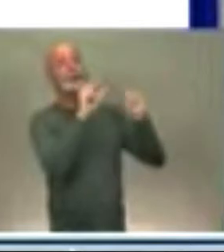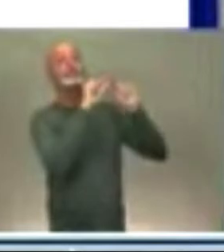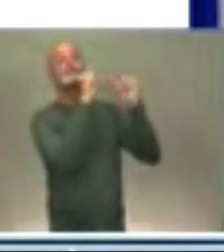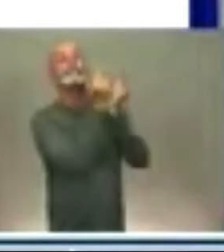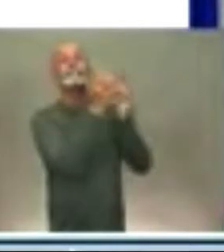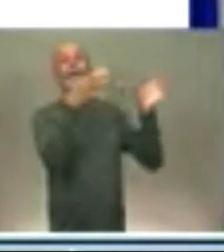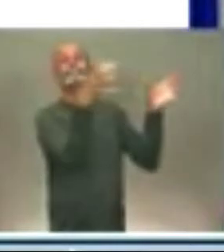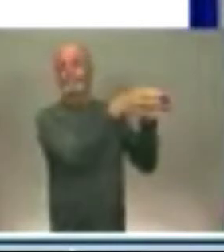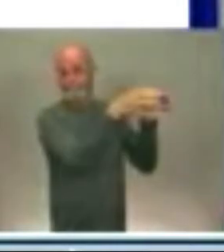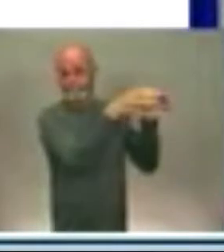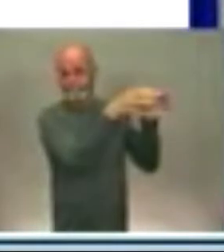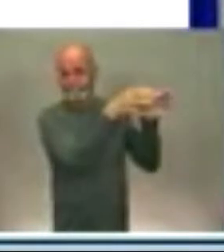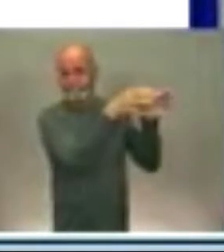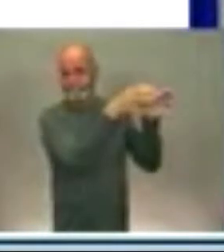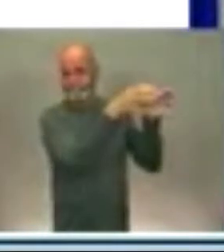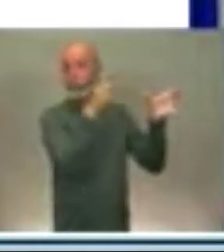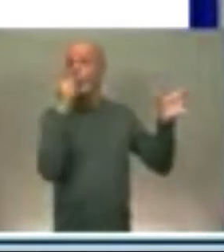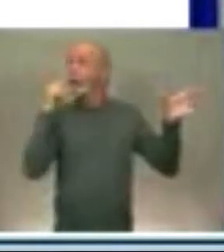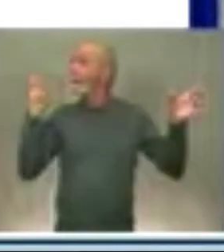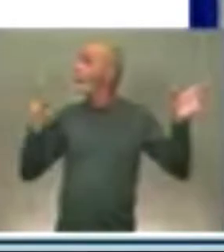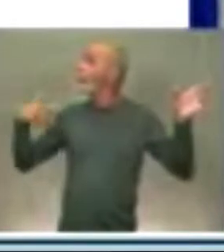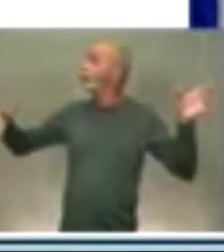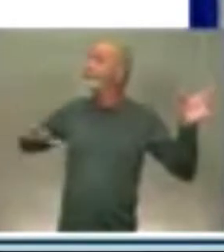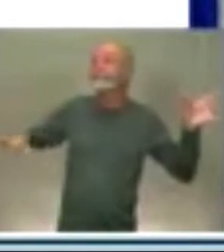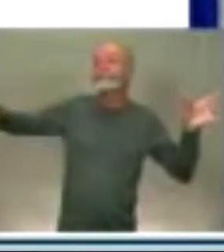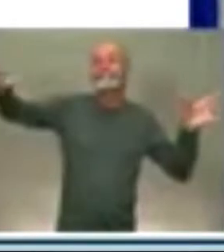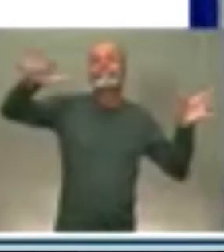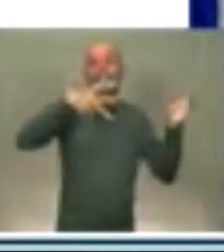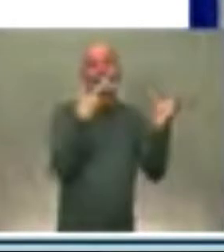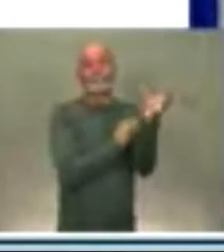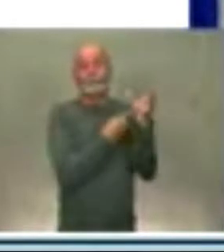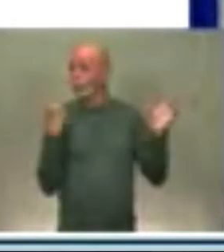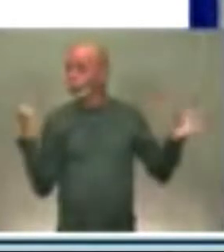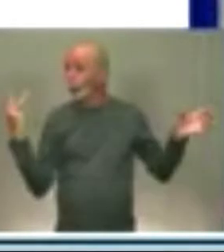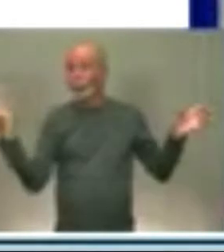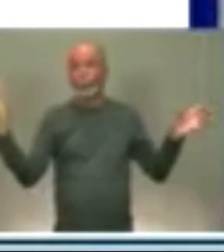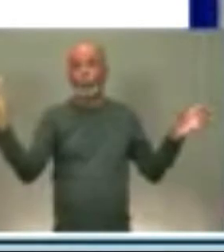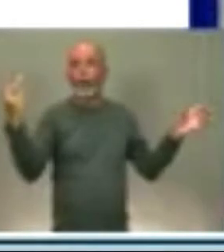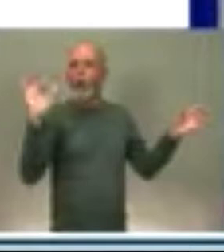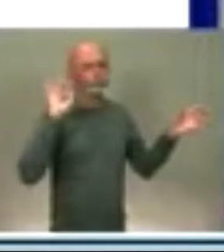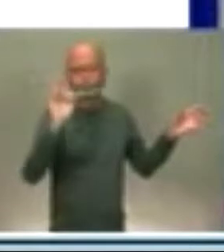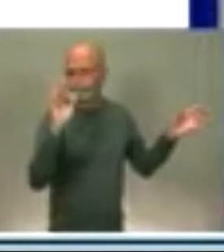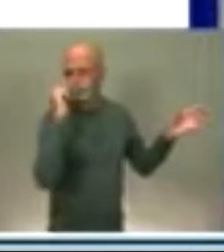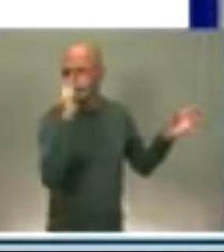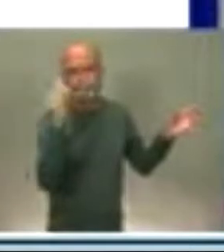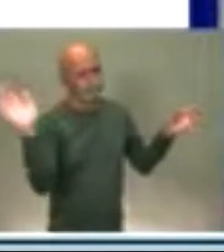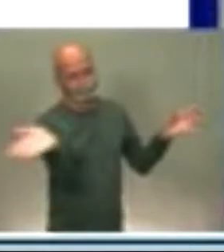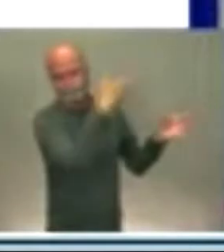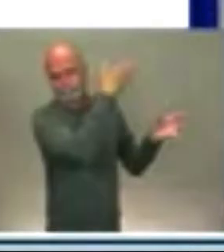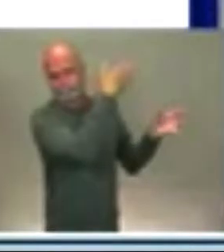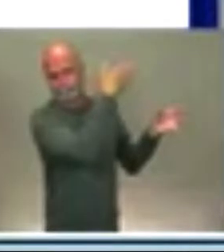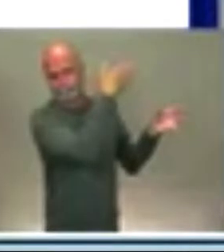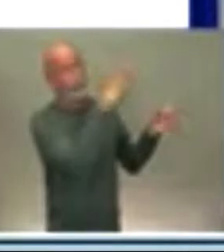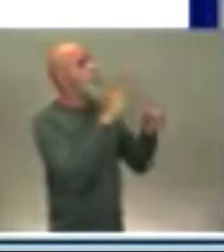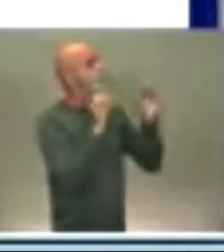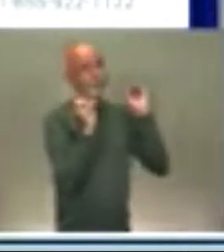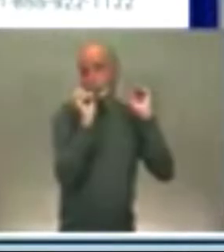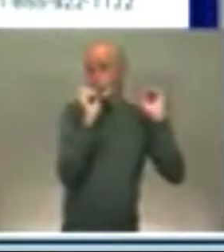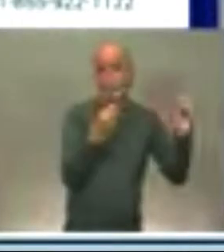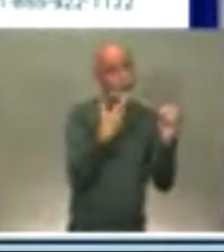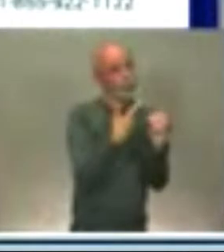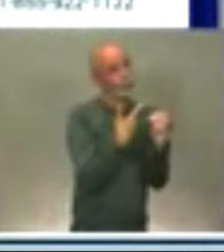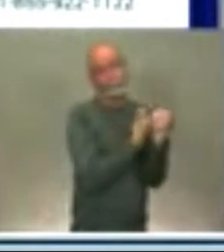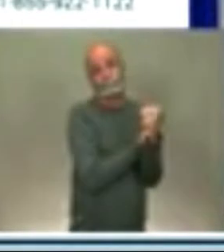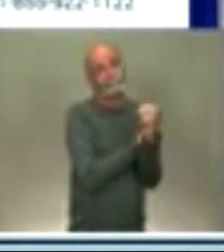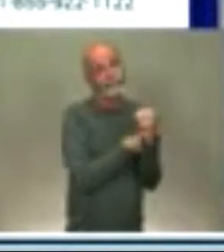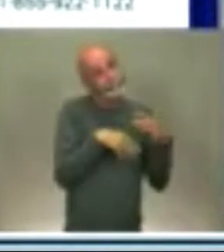Those that are fully vaccinated, it's business as usual. But for those that are unvaccinated, there's restrictions. And you